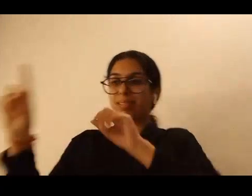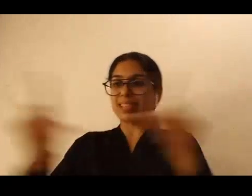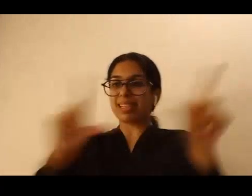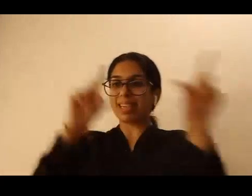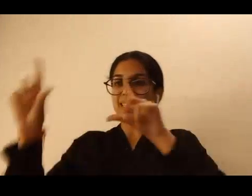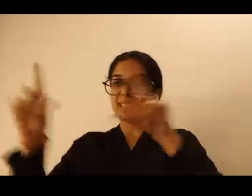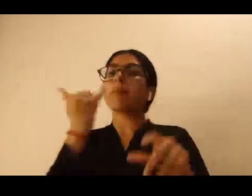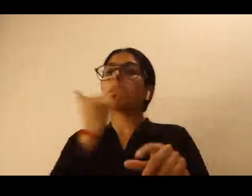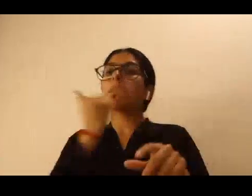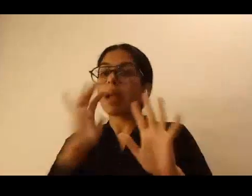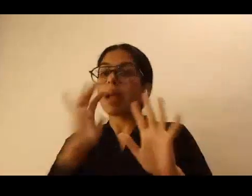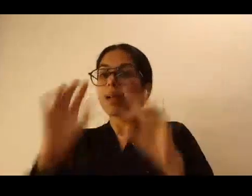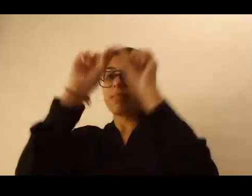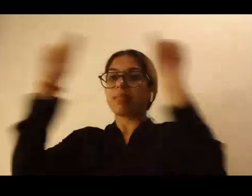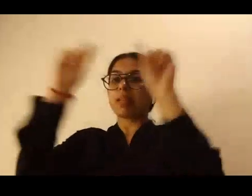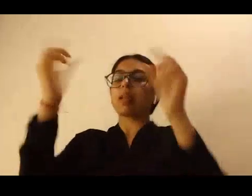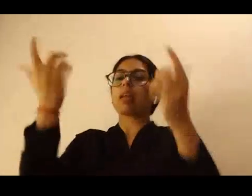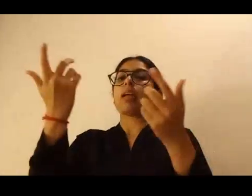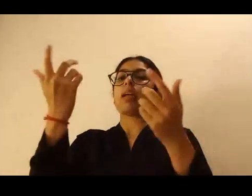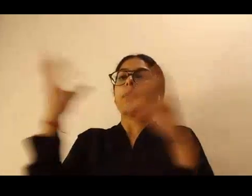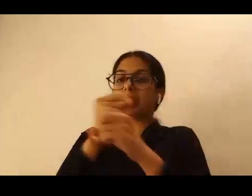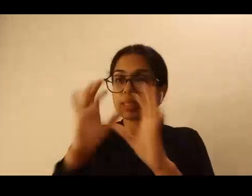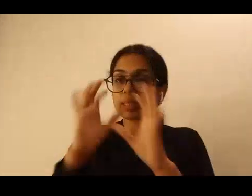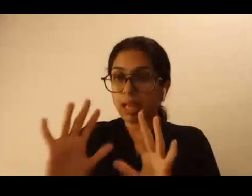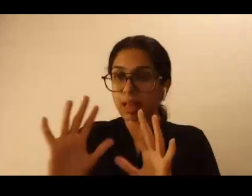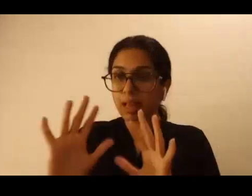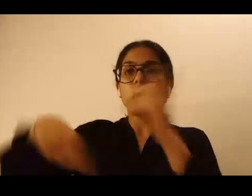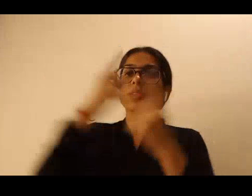to do that, so that we are able to